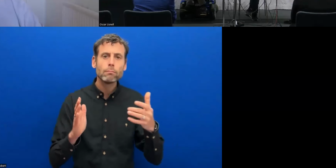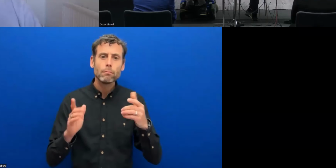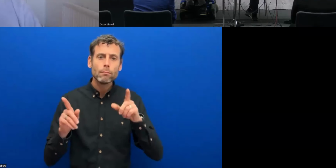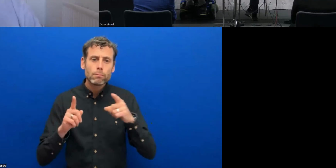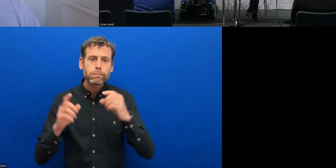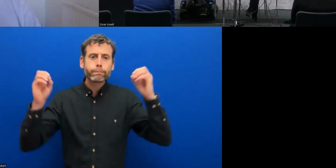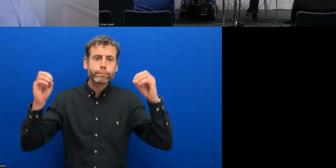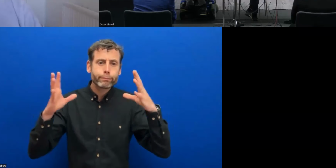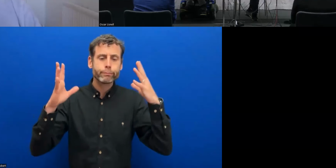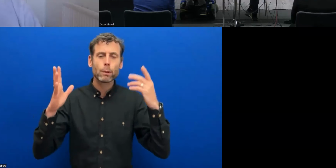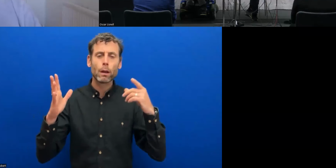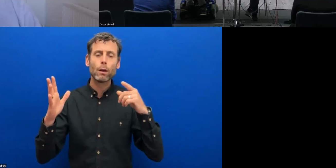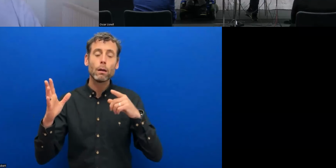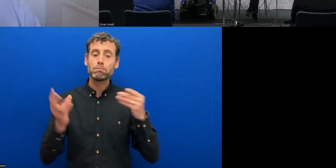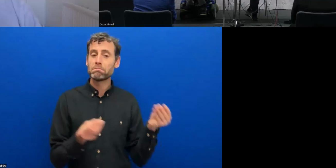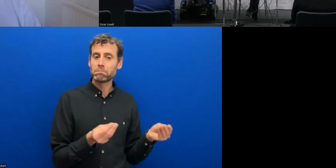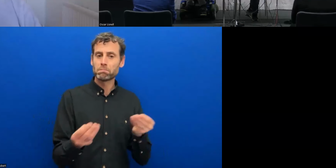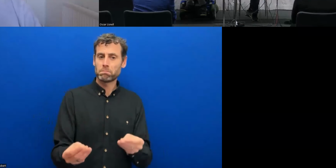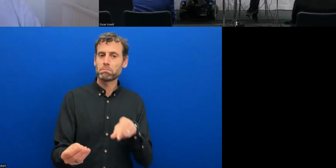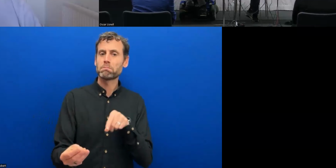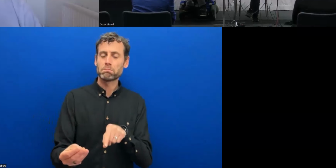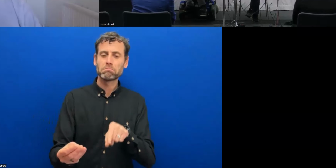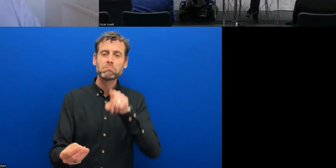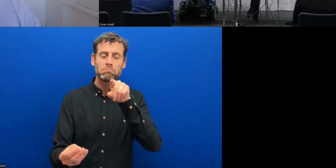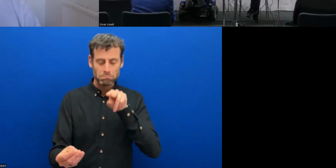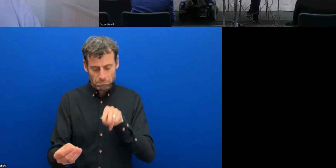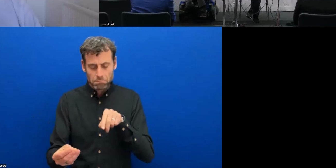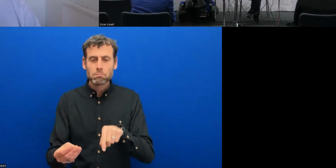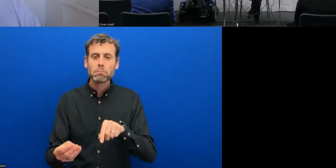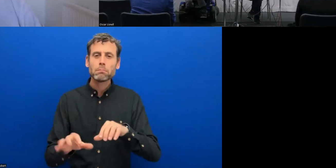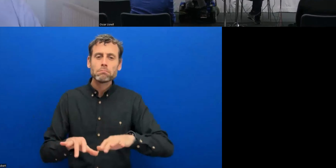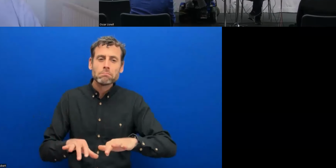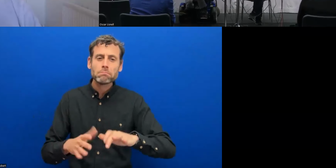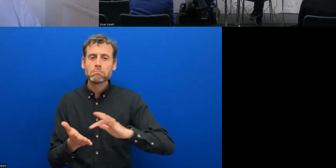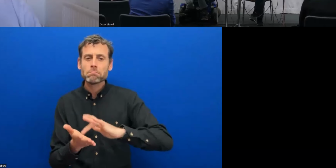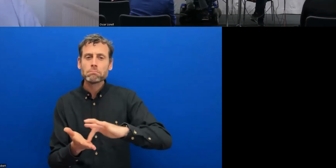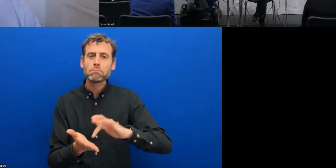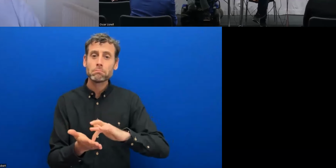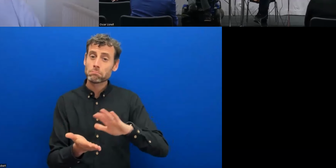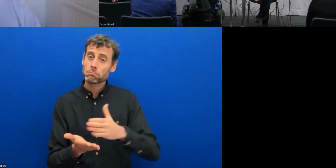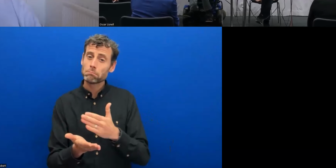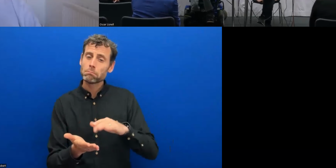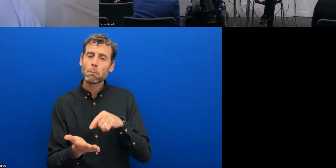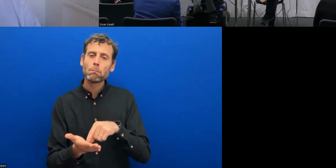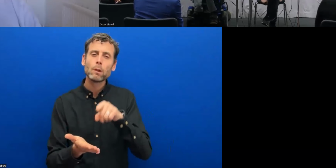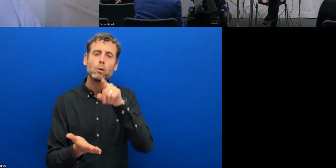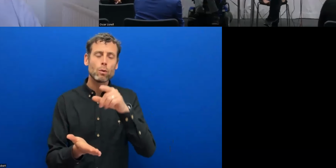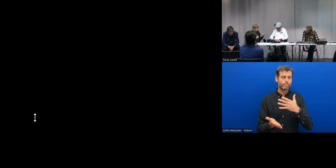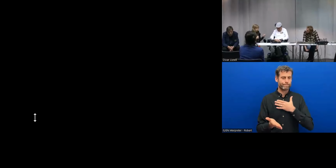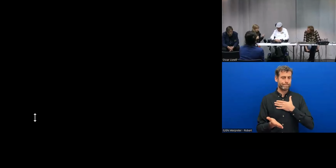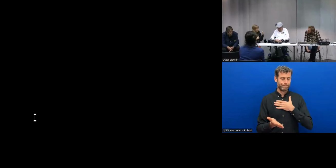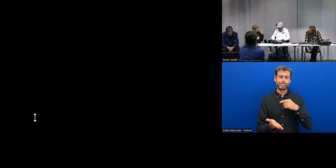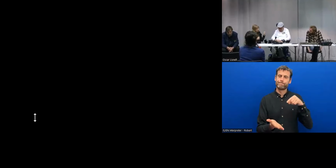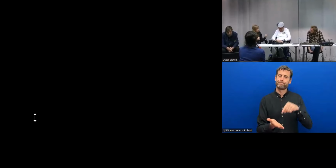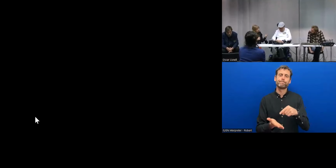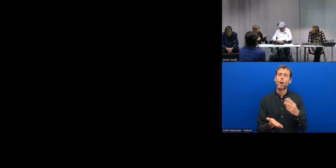What do you look for in a musical, in an electronic musical instrument? And in the instruments that you played,